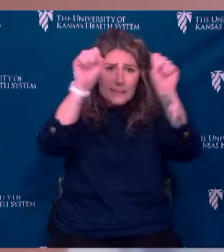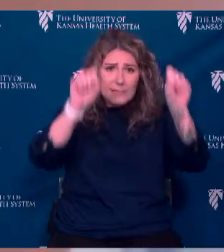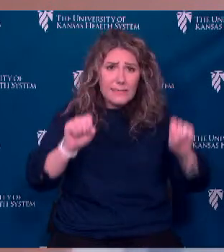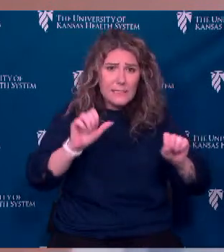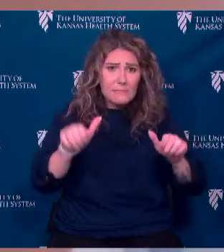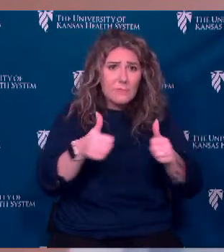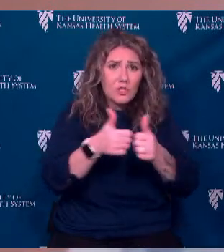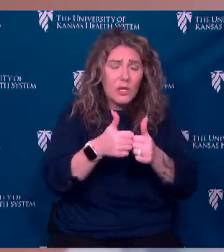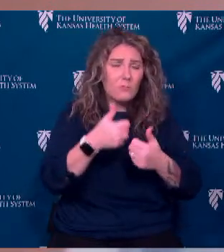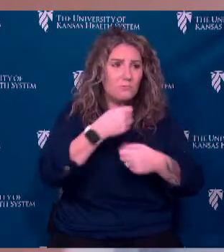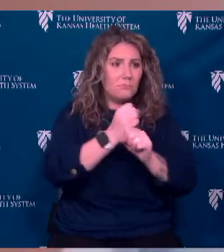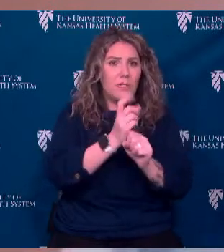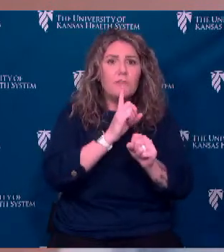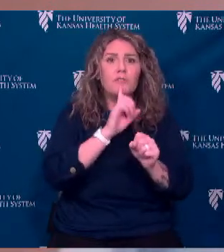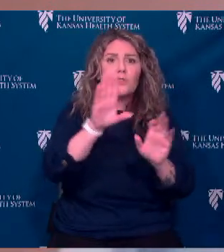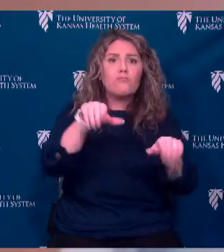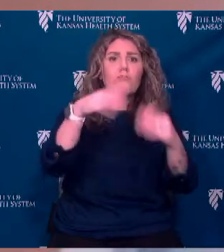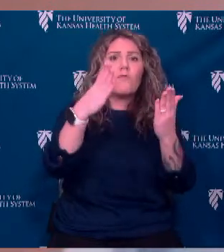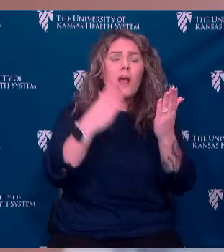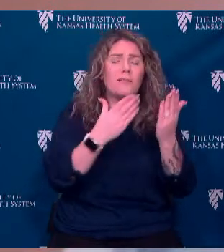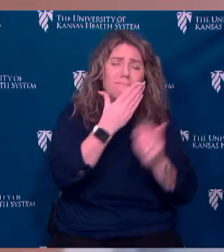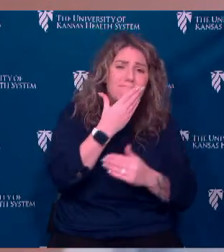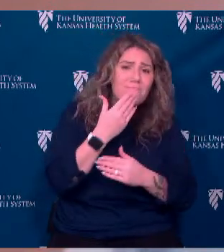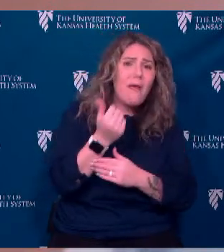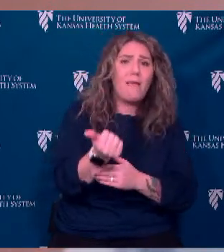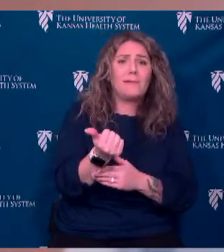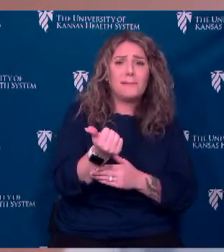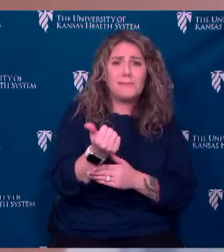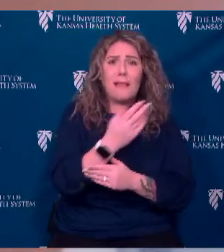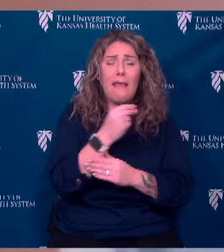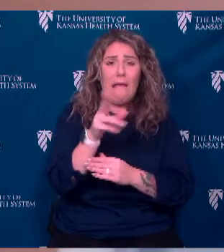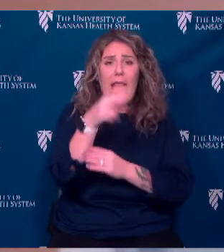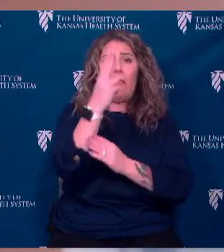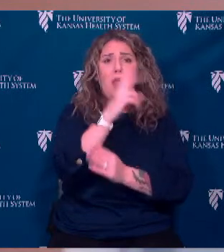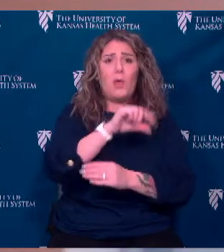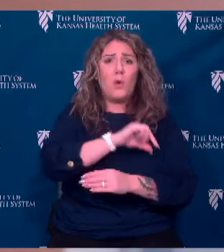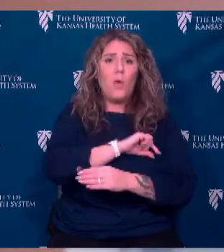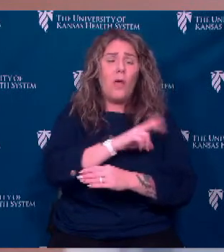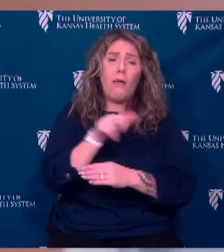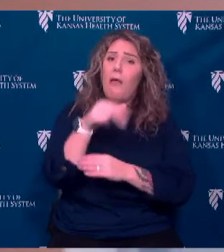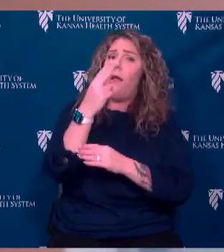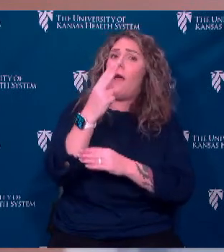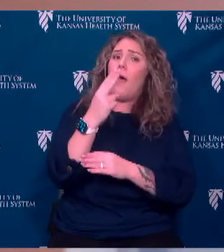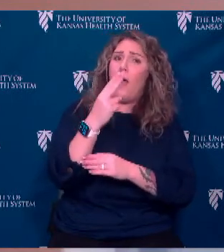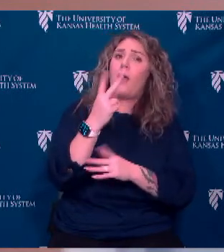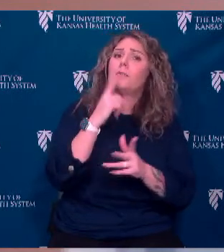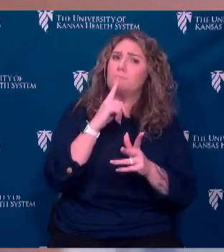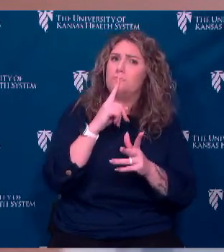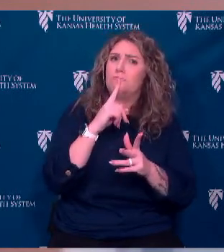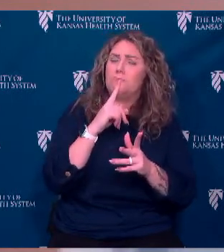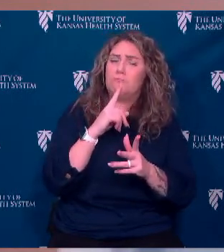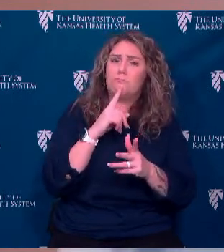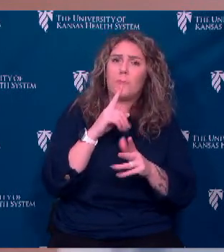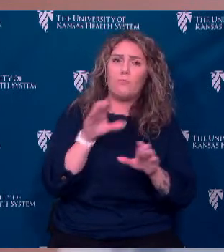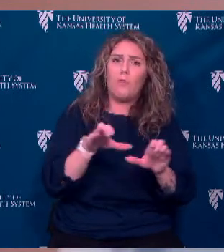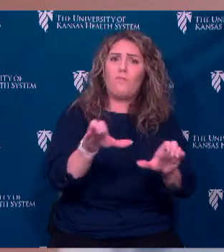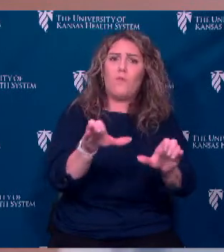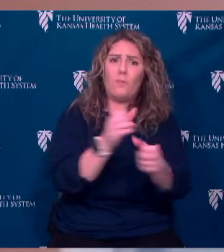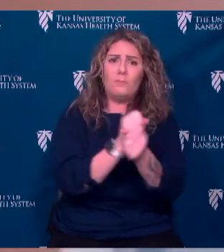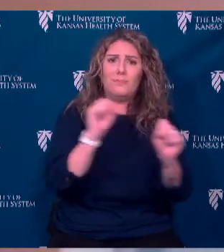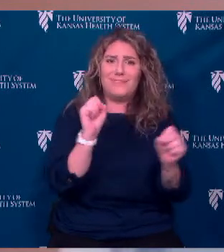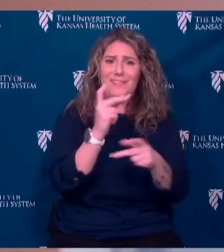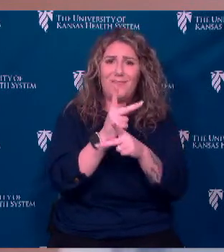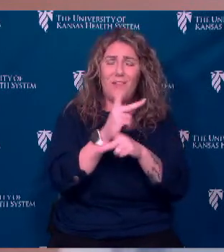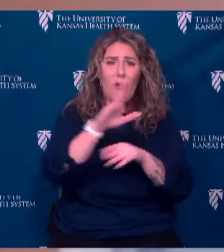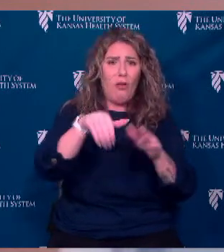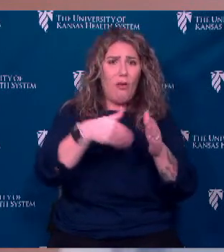to ensure that you're providing the utmost in high quality, high performing, and safe care. And we're all dealing with that right